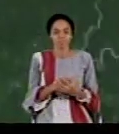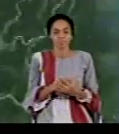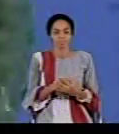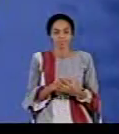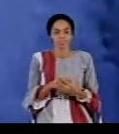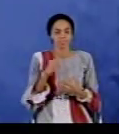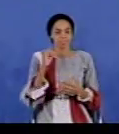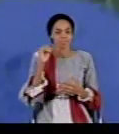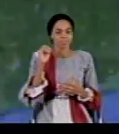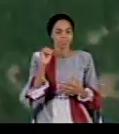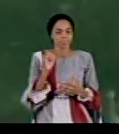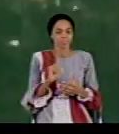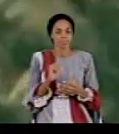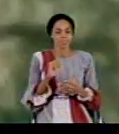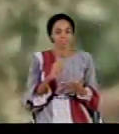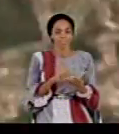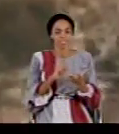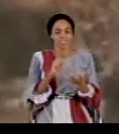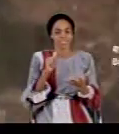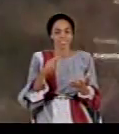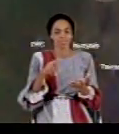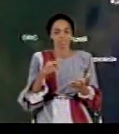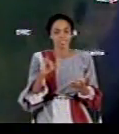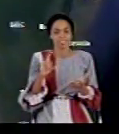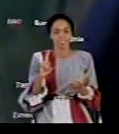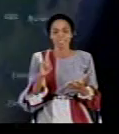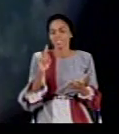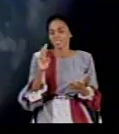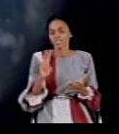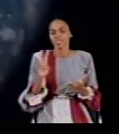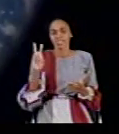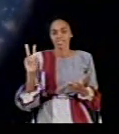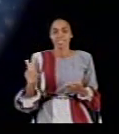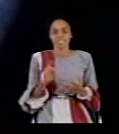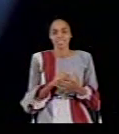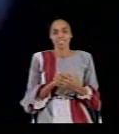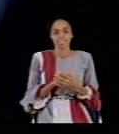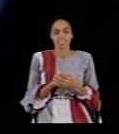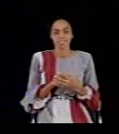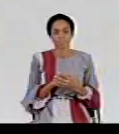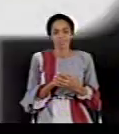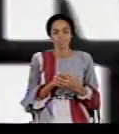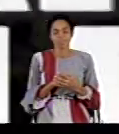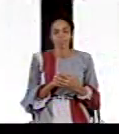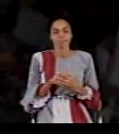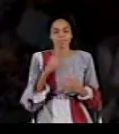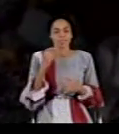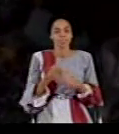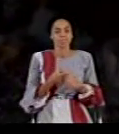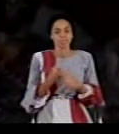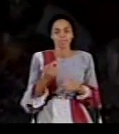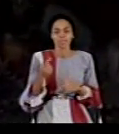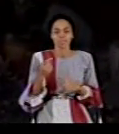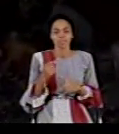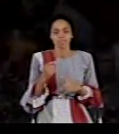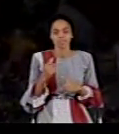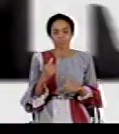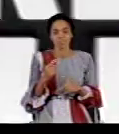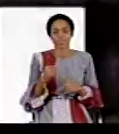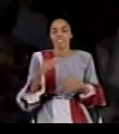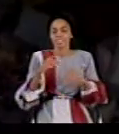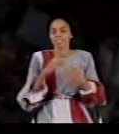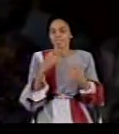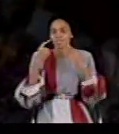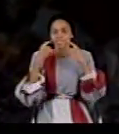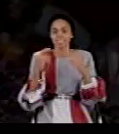the south to southwest Nigeria onto Africa and to the rest of the whole world. Somebody shout power!